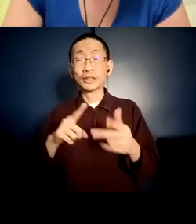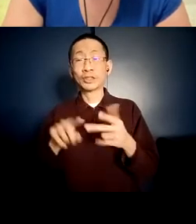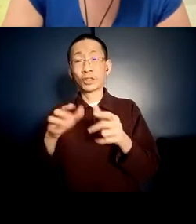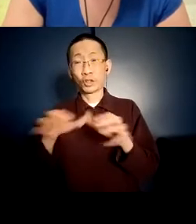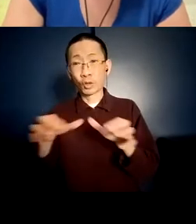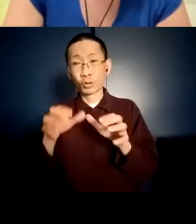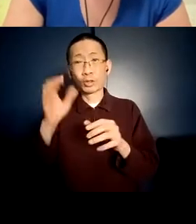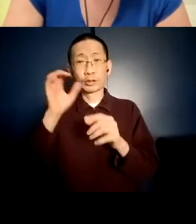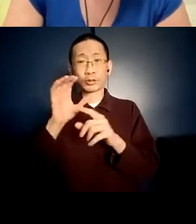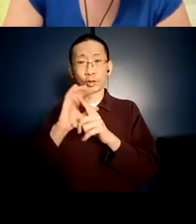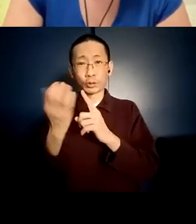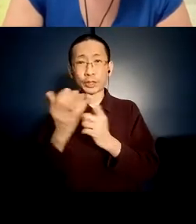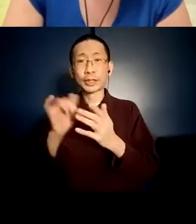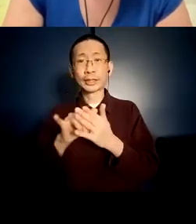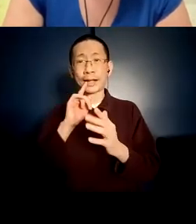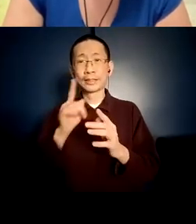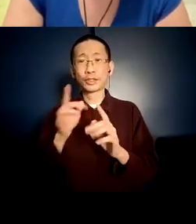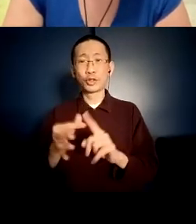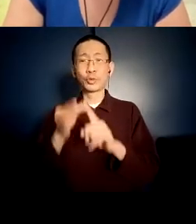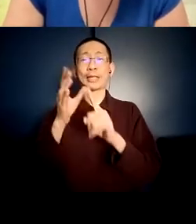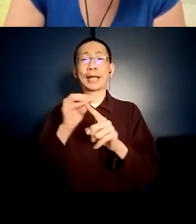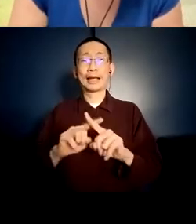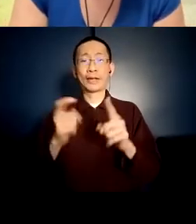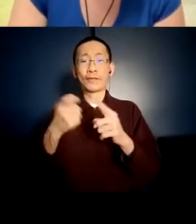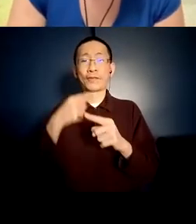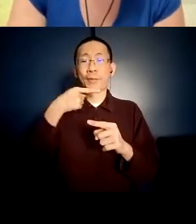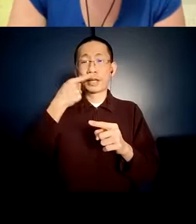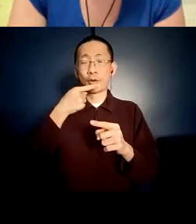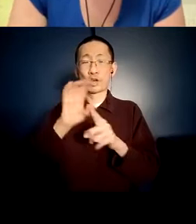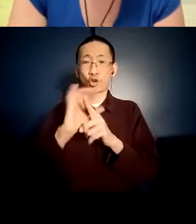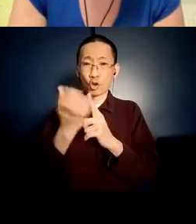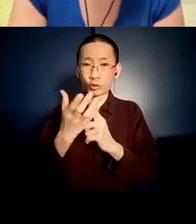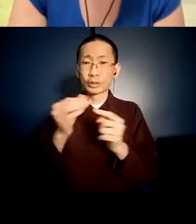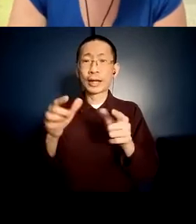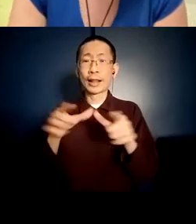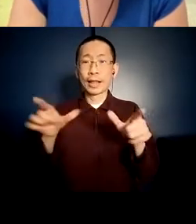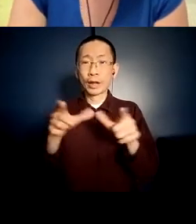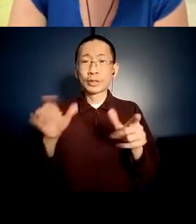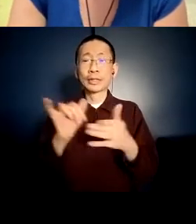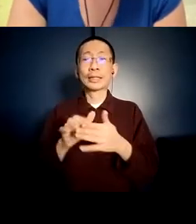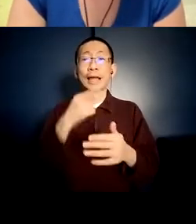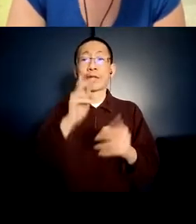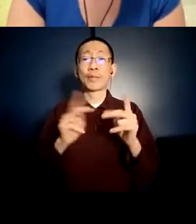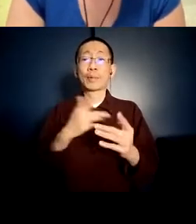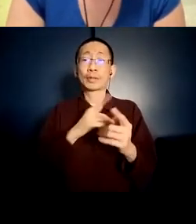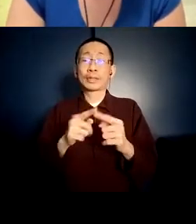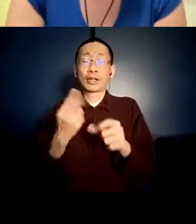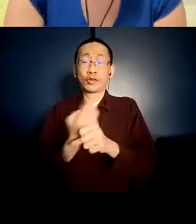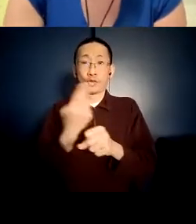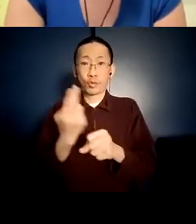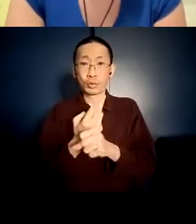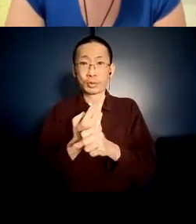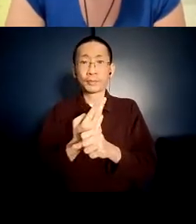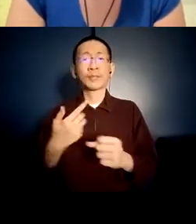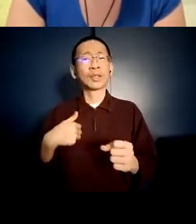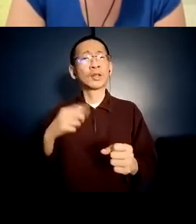is unique and different from hearing culture and the languages that hearing people tend to use. So I